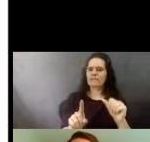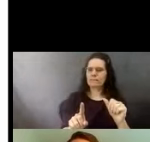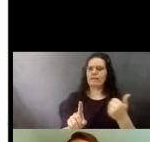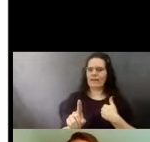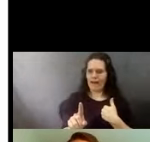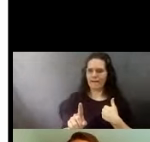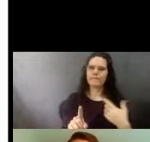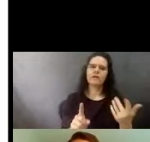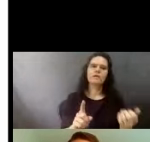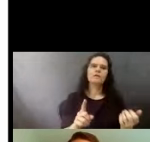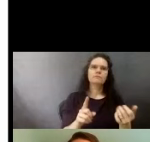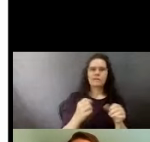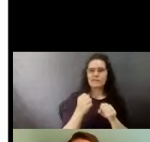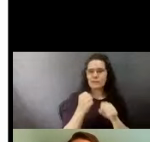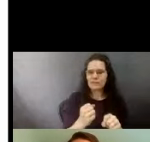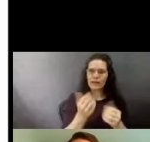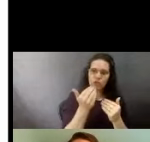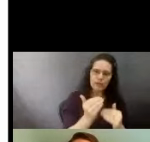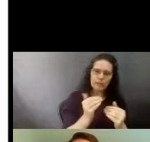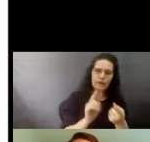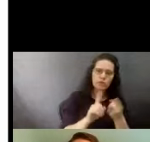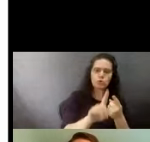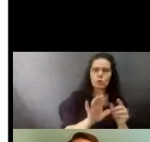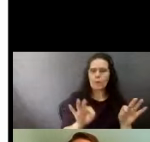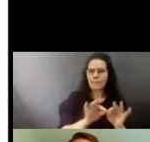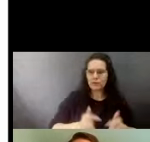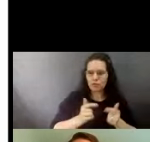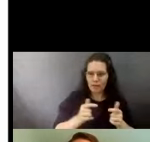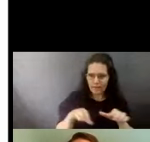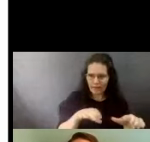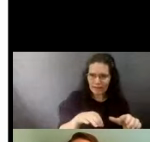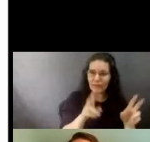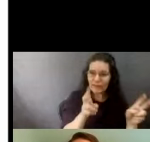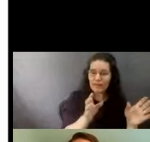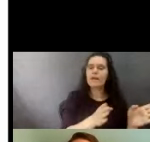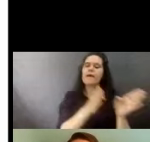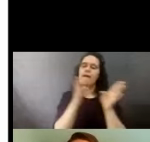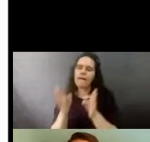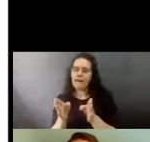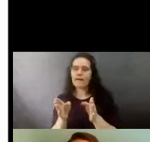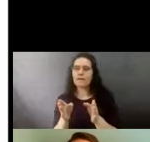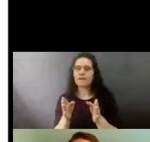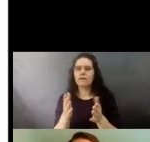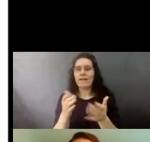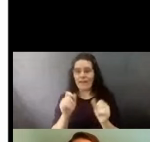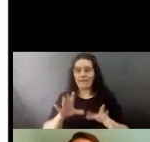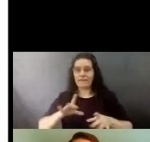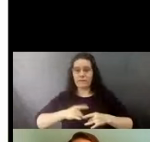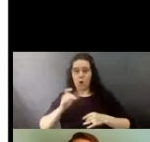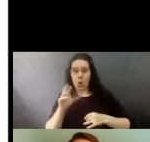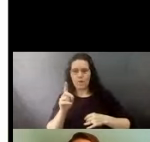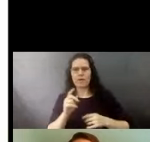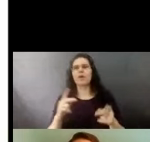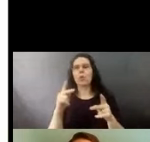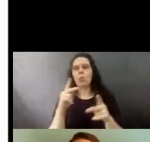life activity and their increased risk of severe complications as a result of COVID. So that's bucket number one, the first